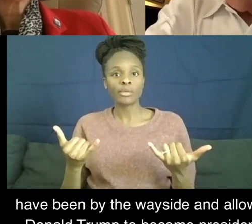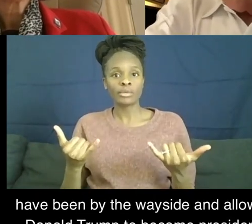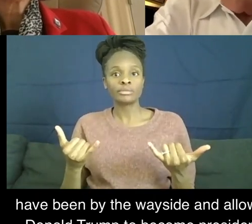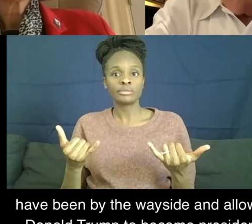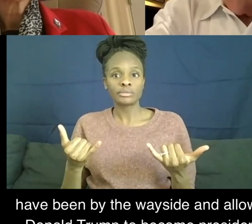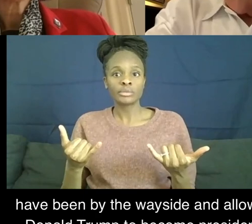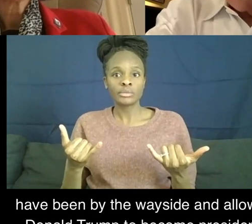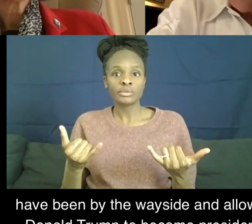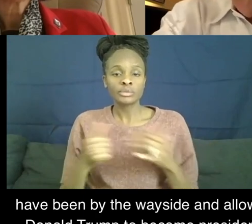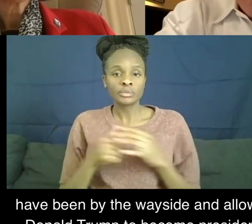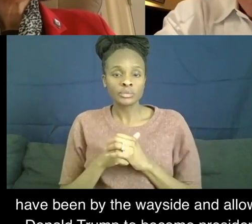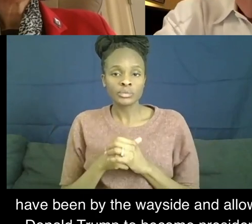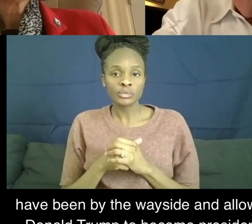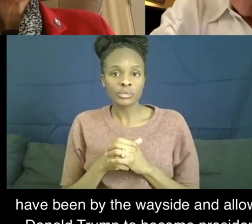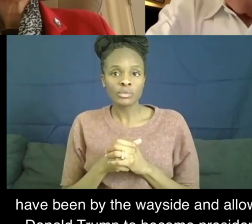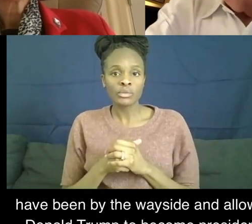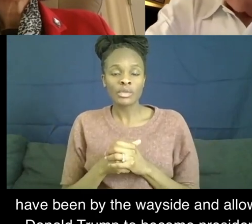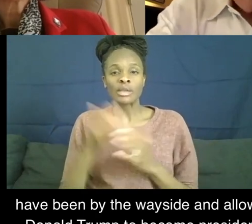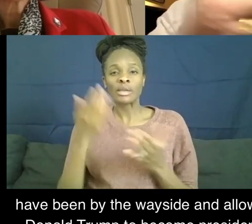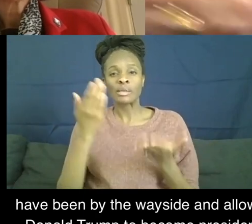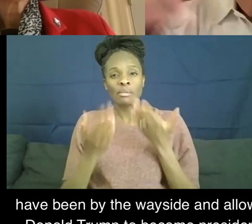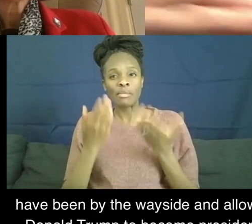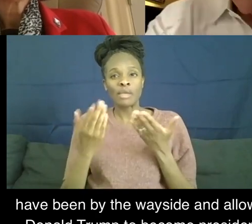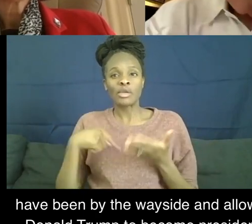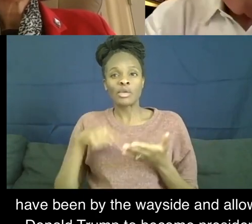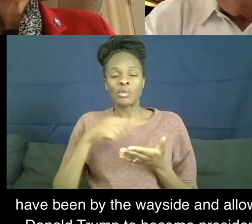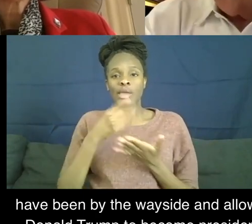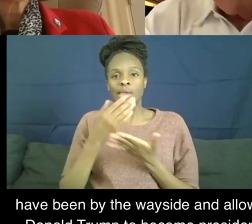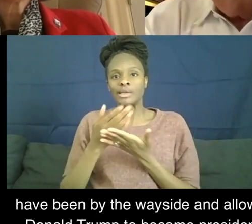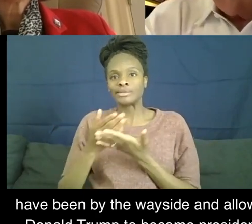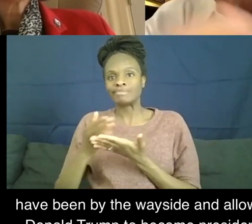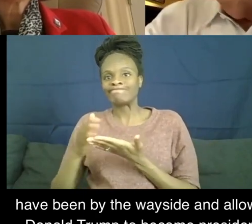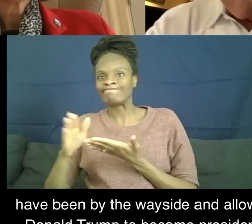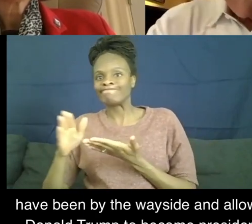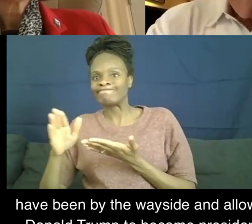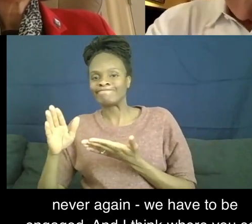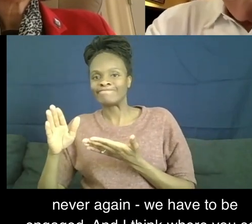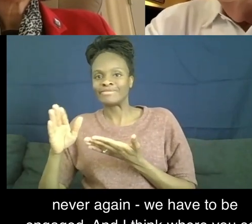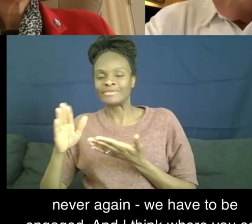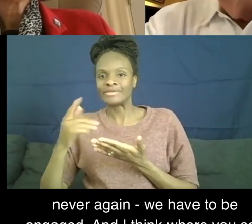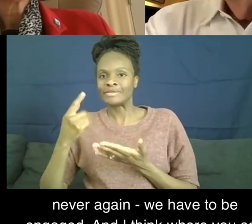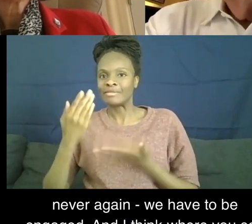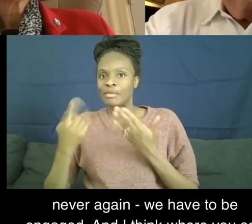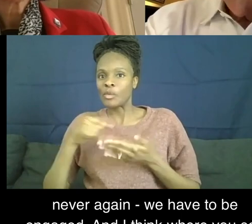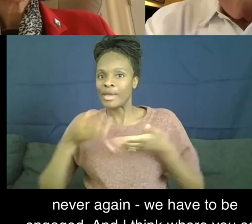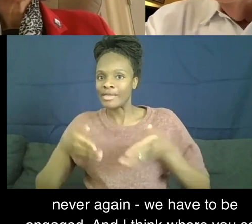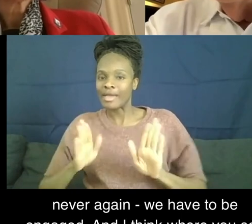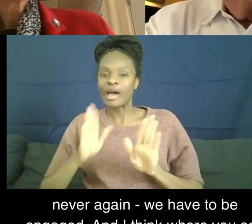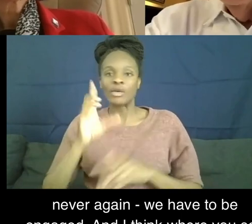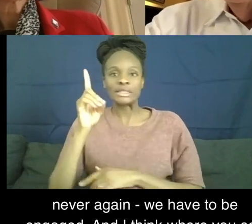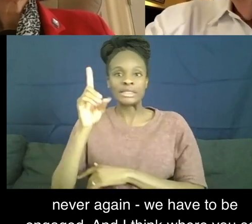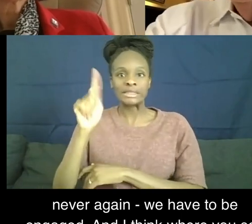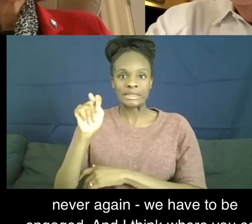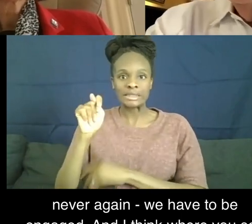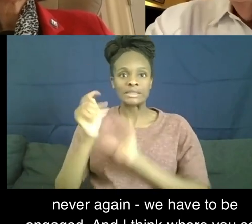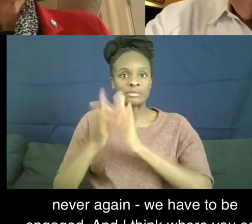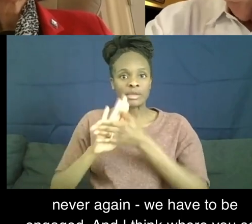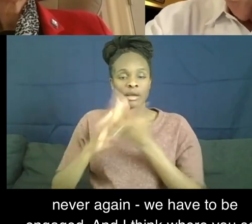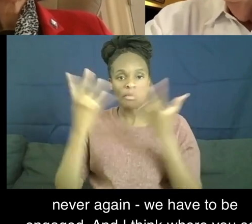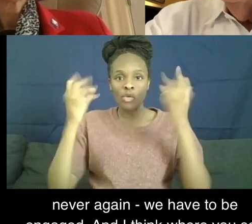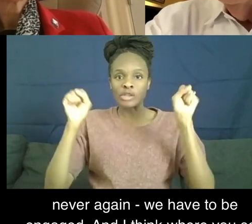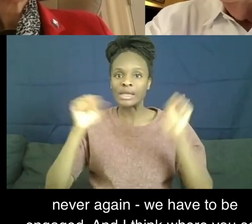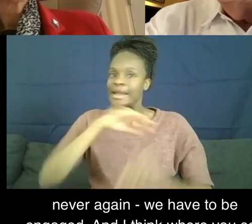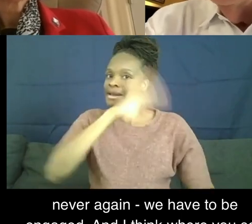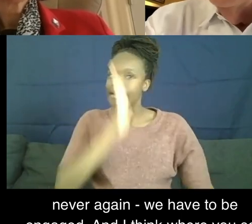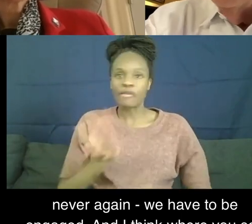by the wayside and, and allowed, you know, Donald Trump to become president, you know, never again, we, you know, we have to be